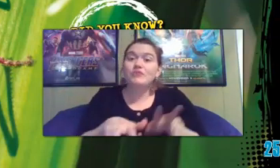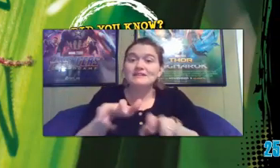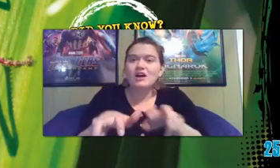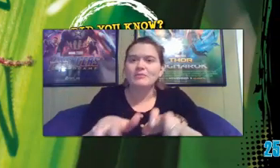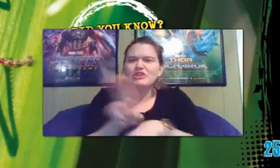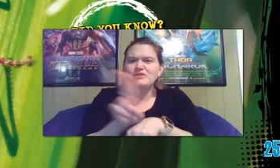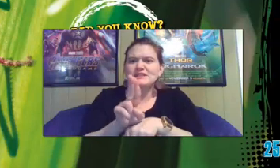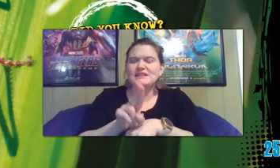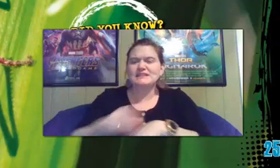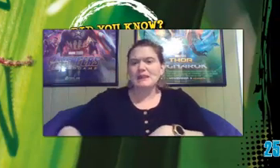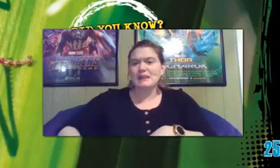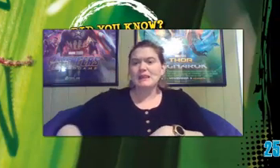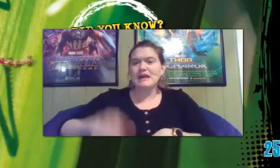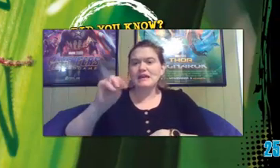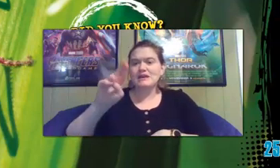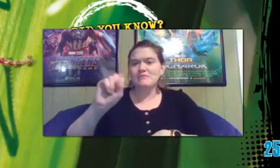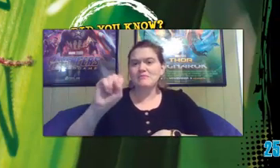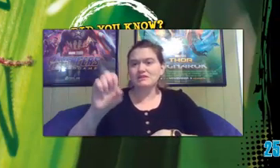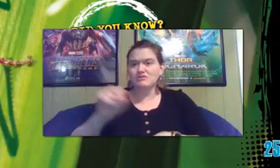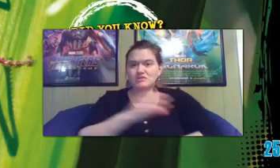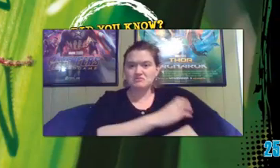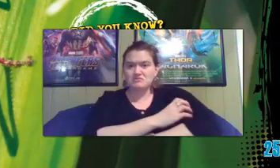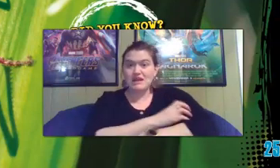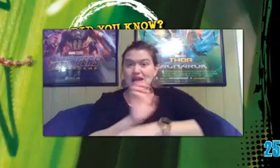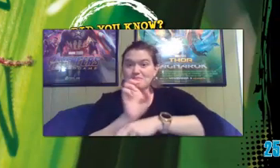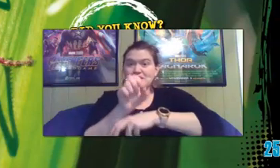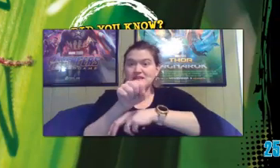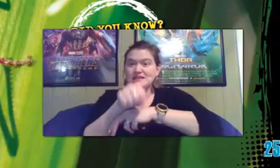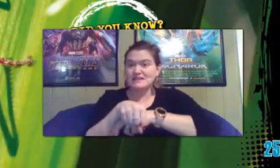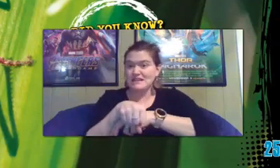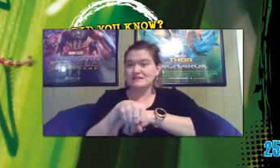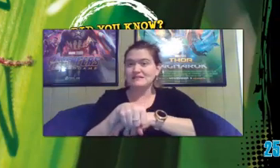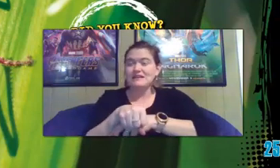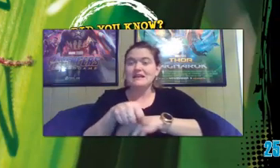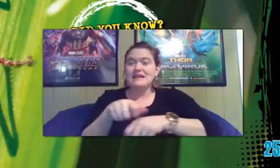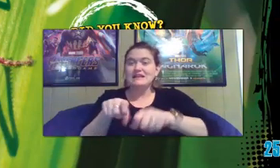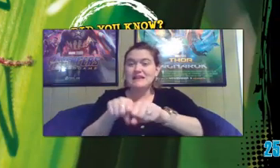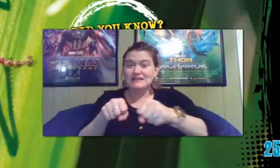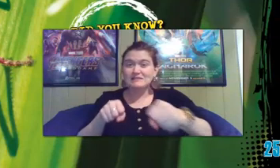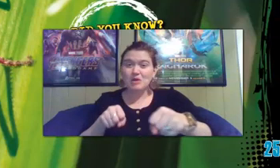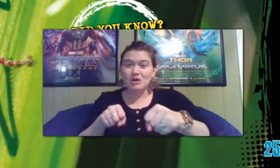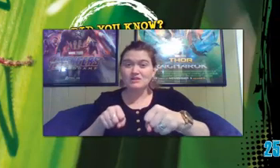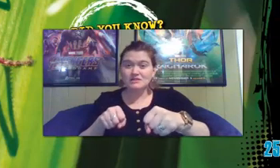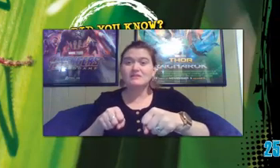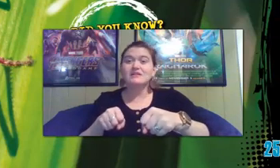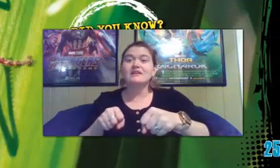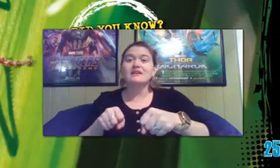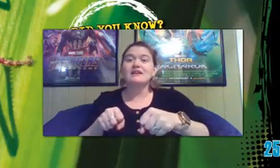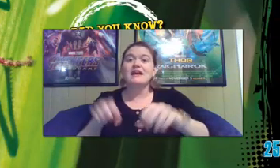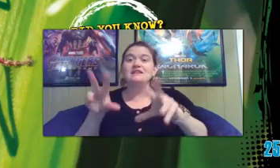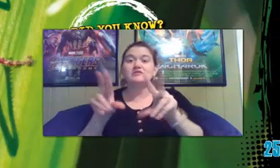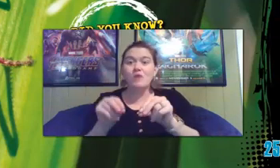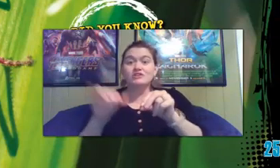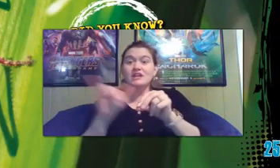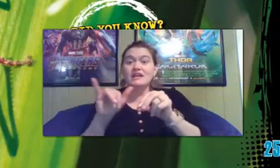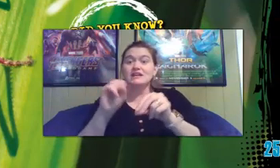The grasshopper uses its leg muscles and bends at the knees. It tightens part